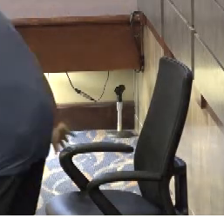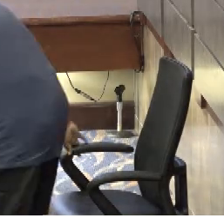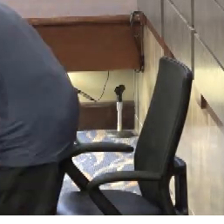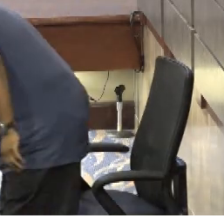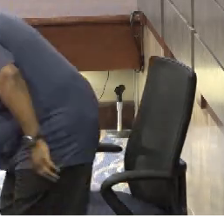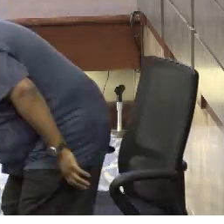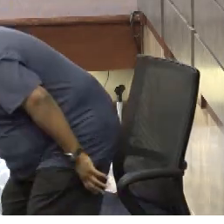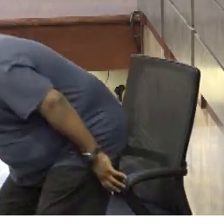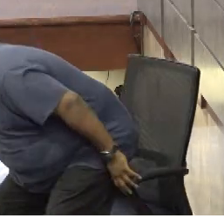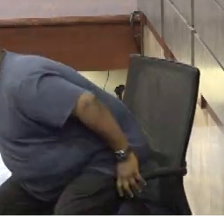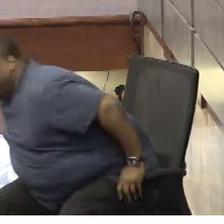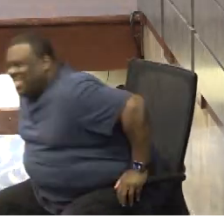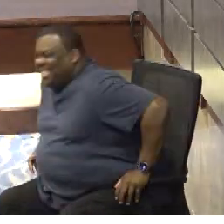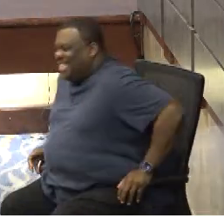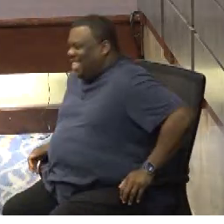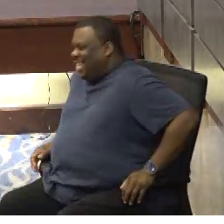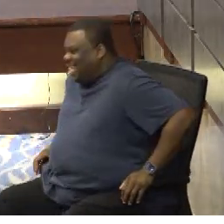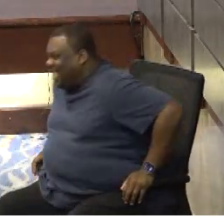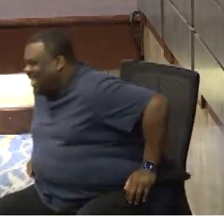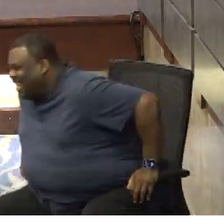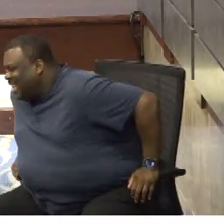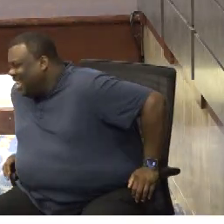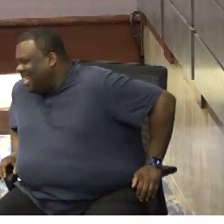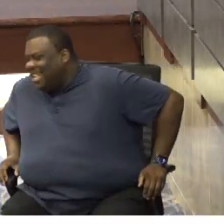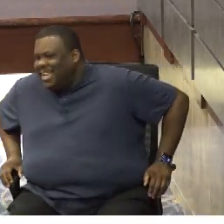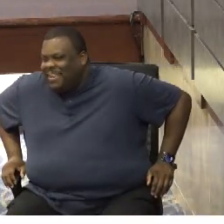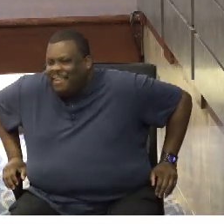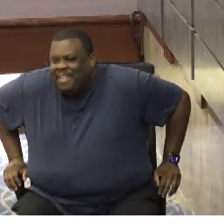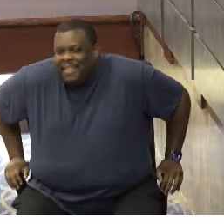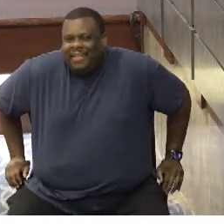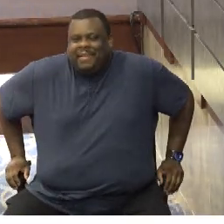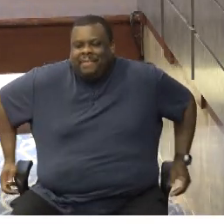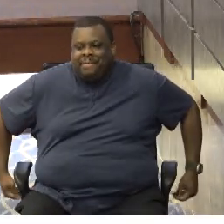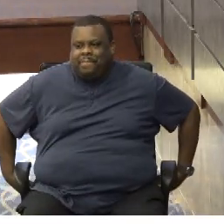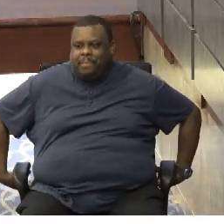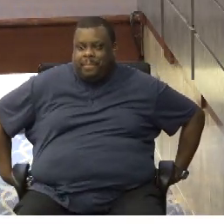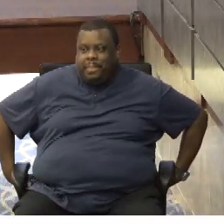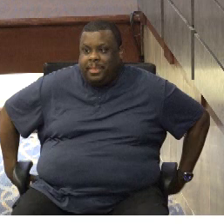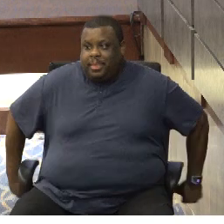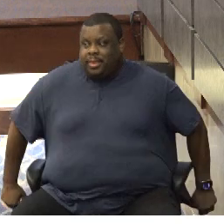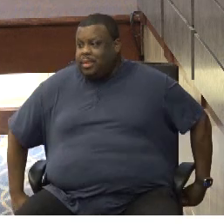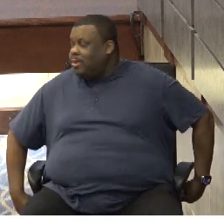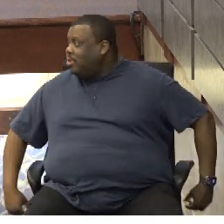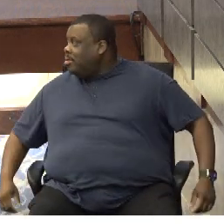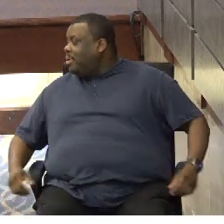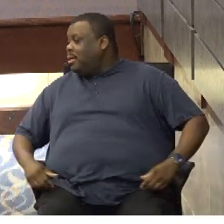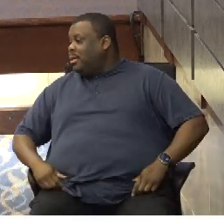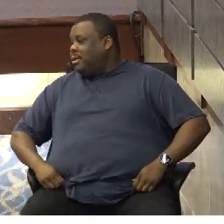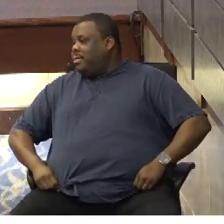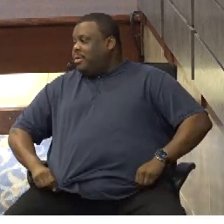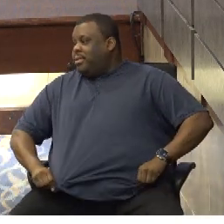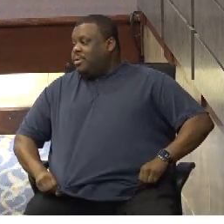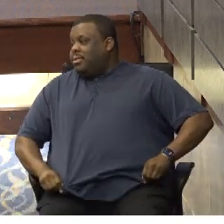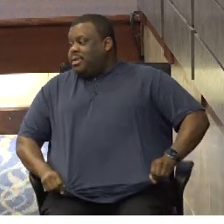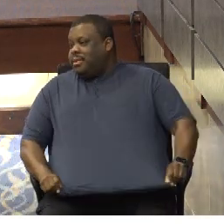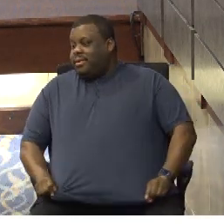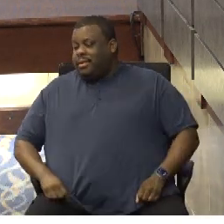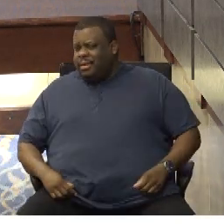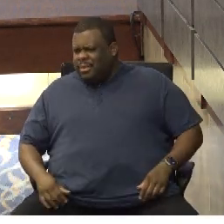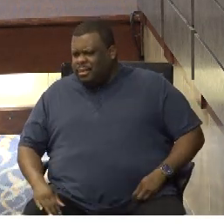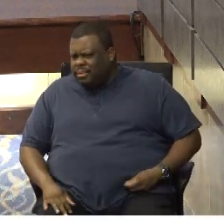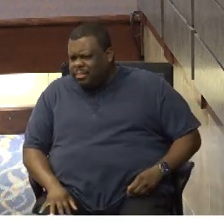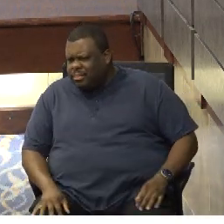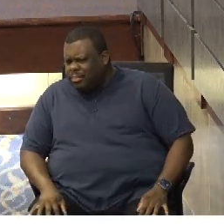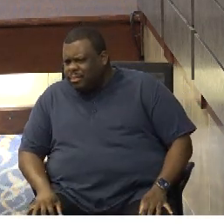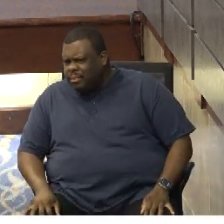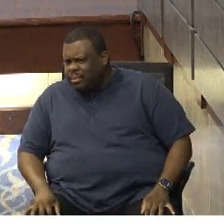Good afternoon, Mayor and Council. So as Deputy City Manager Emerson mentioned, we're going to give you an update on the American Rescue